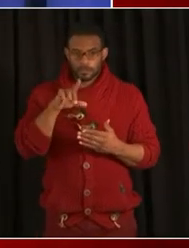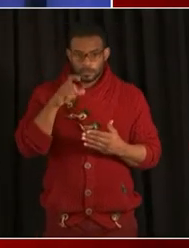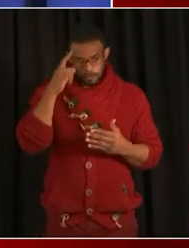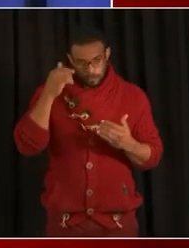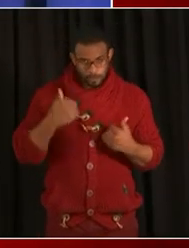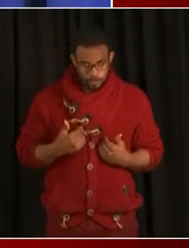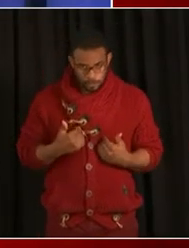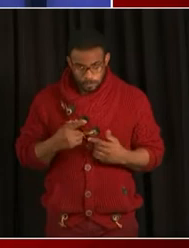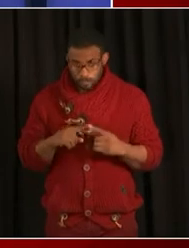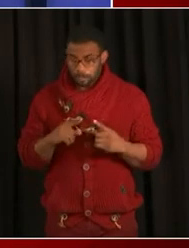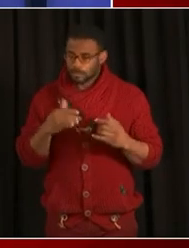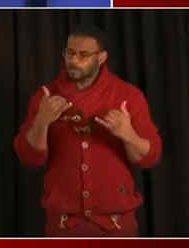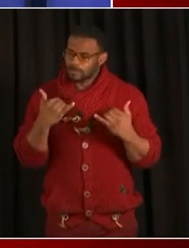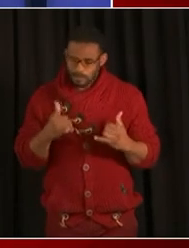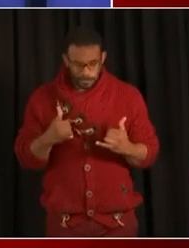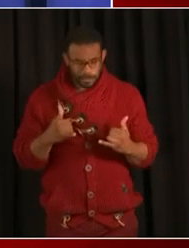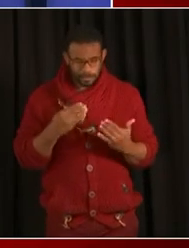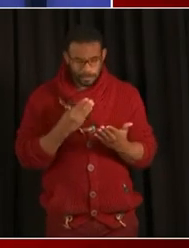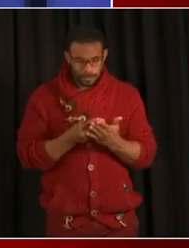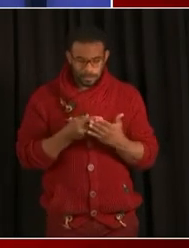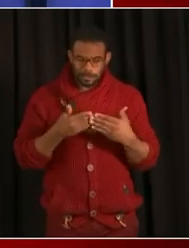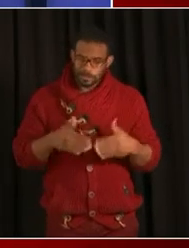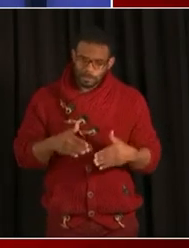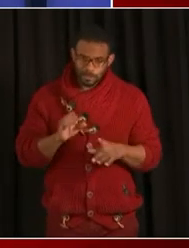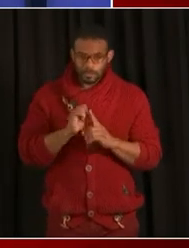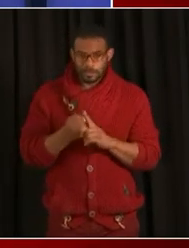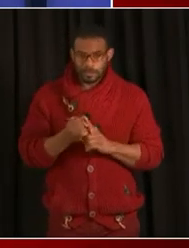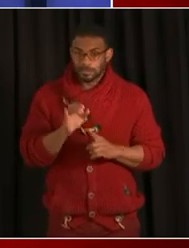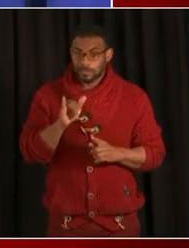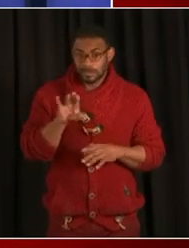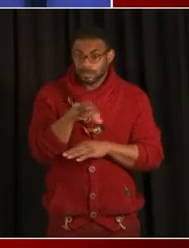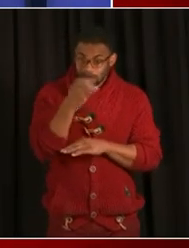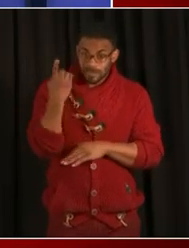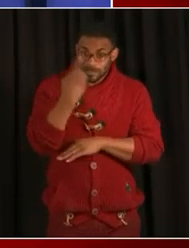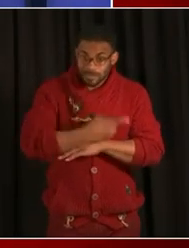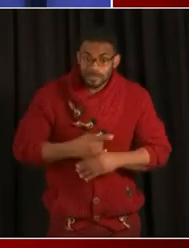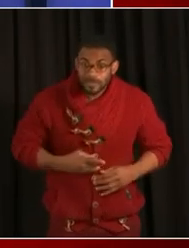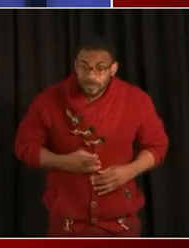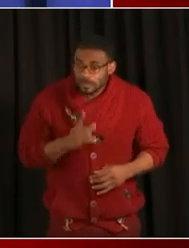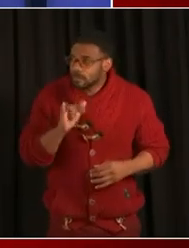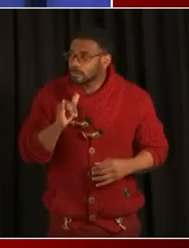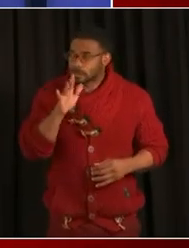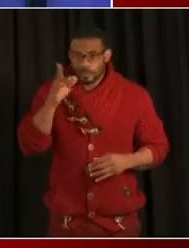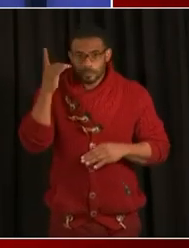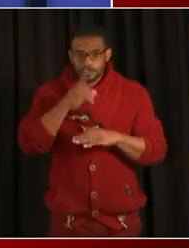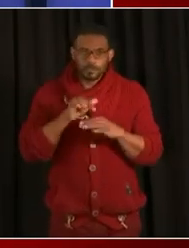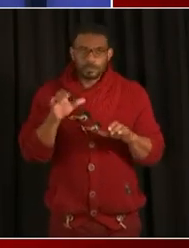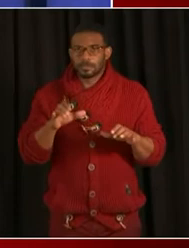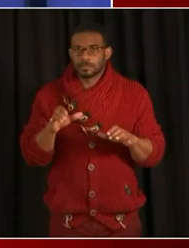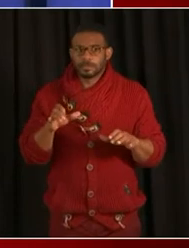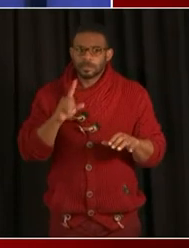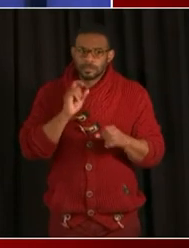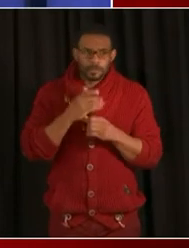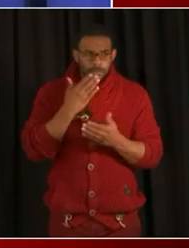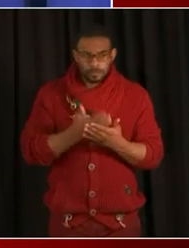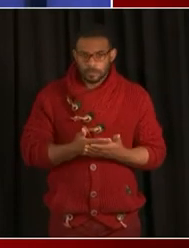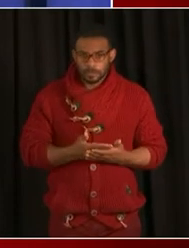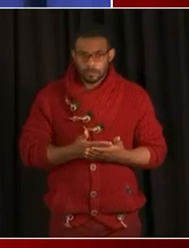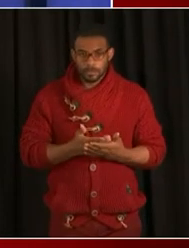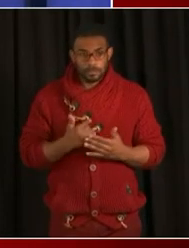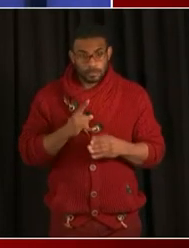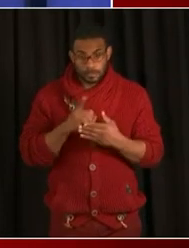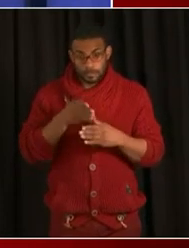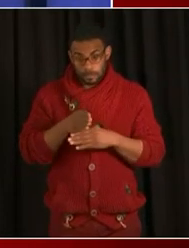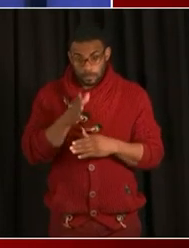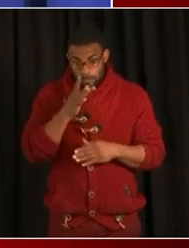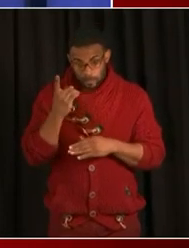puzzle for me, but it's still a money-losing situation. That's Christmas Day. It's like Mother's Day. We did really well.